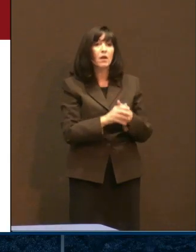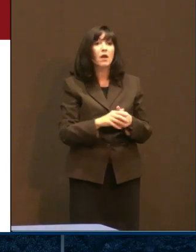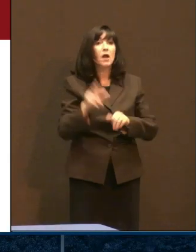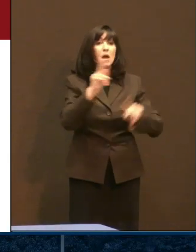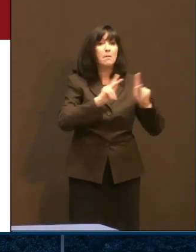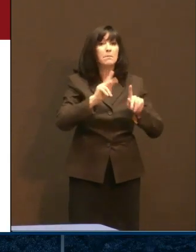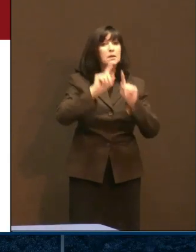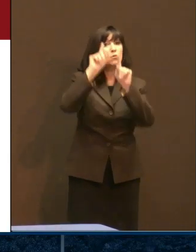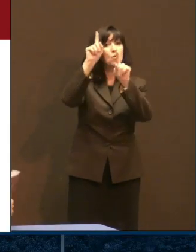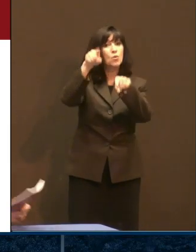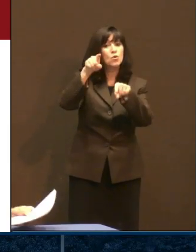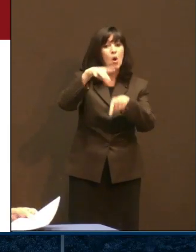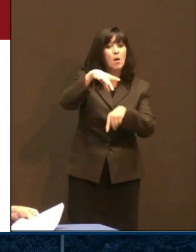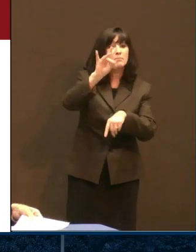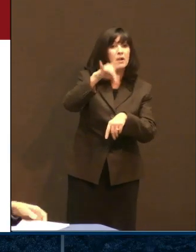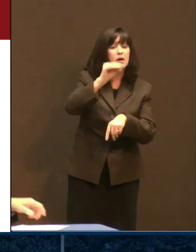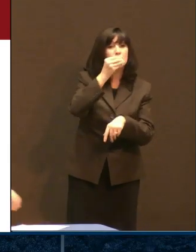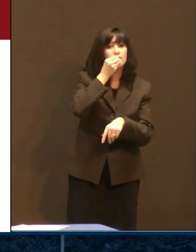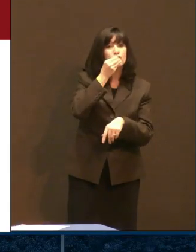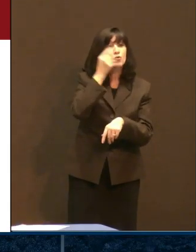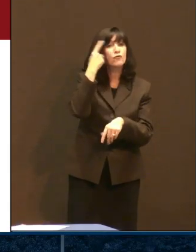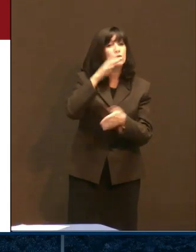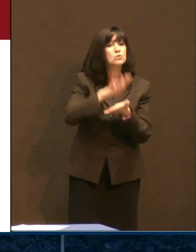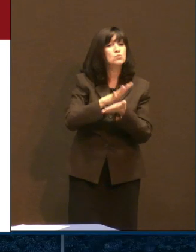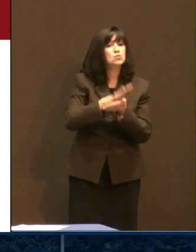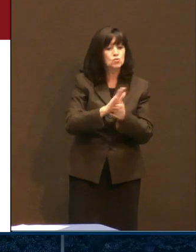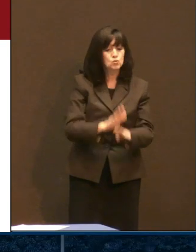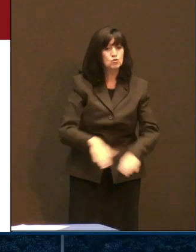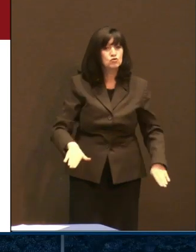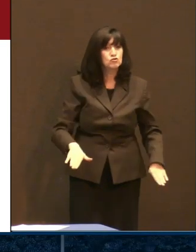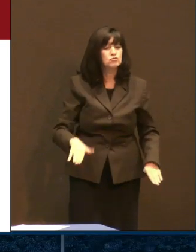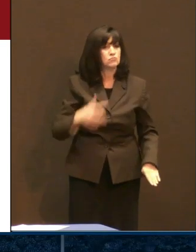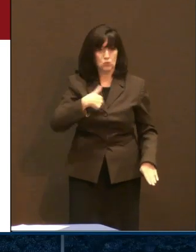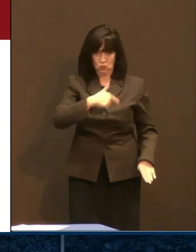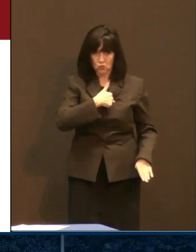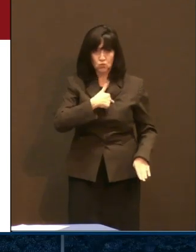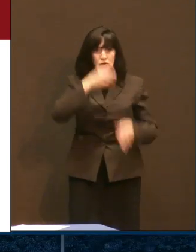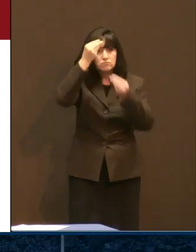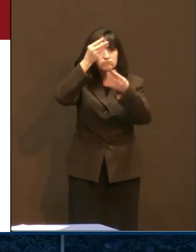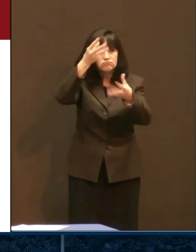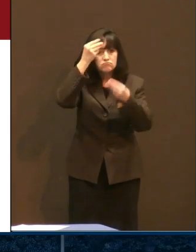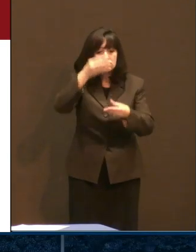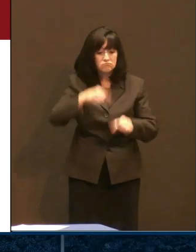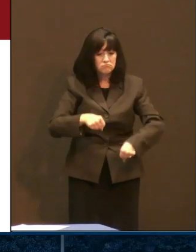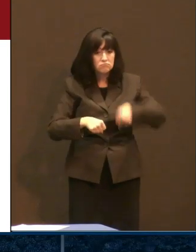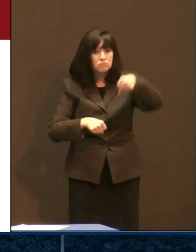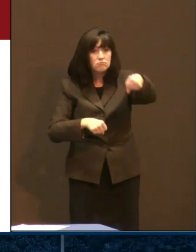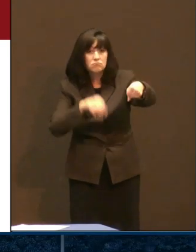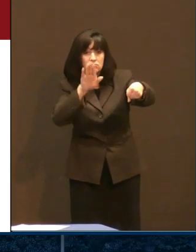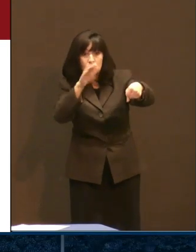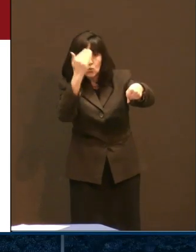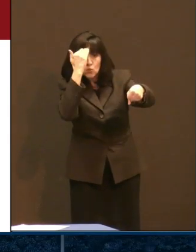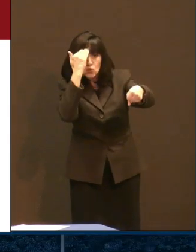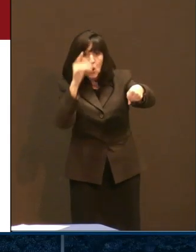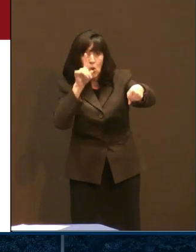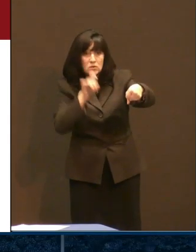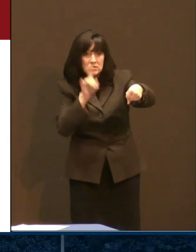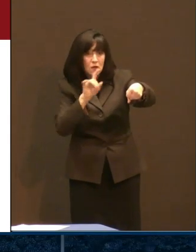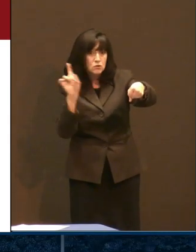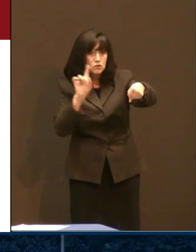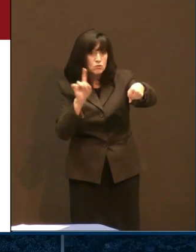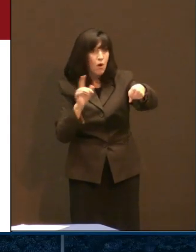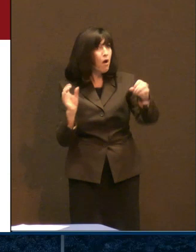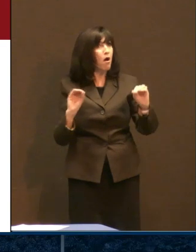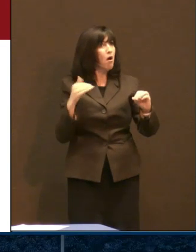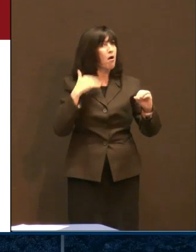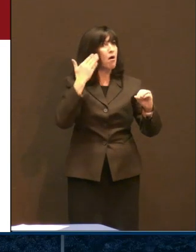parents and students were picking up their lunches, we were making sure we put education and notices in there where they could go to help.